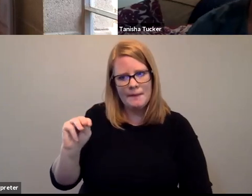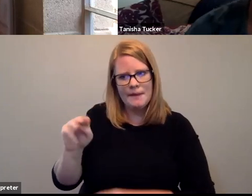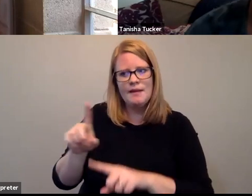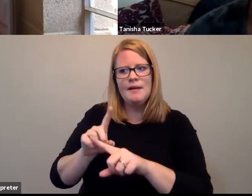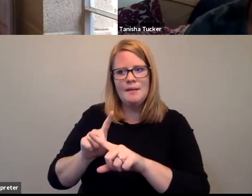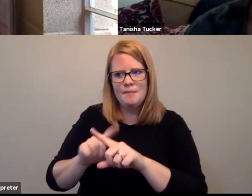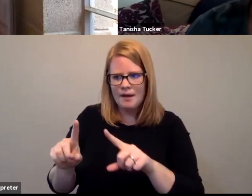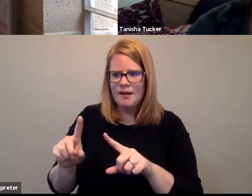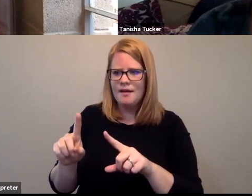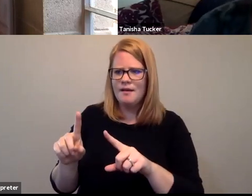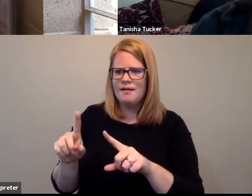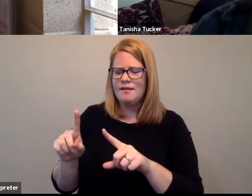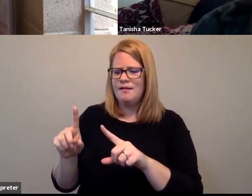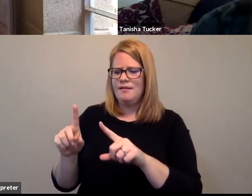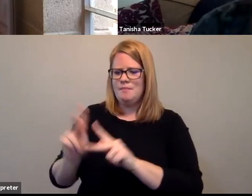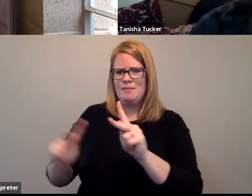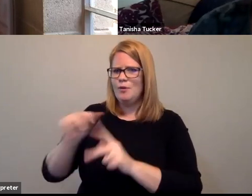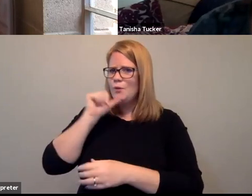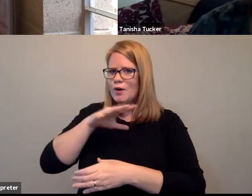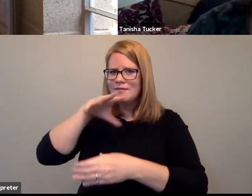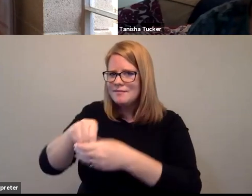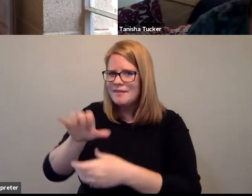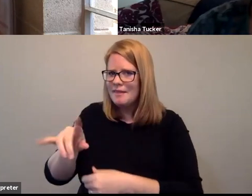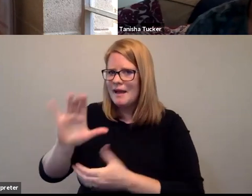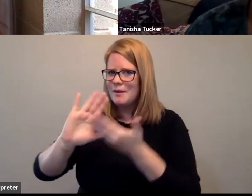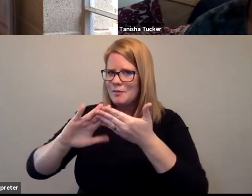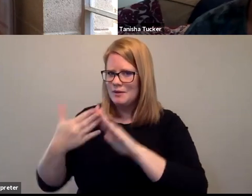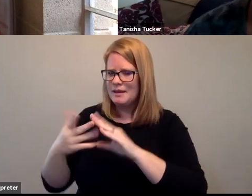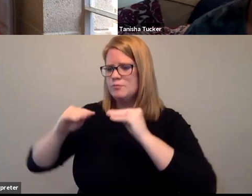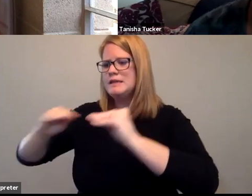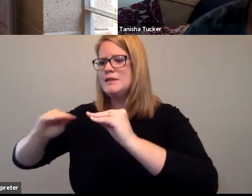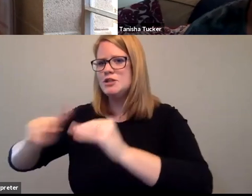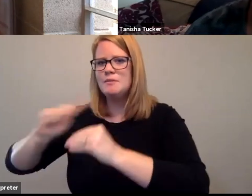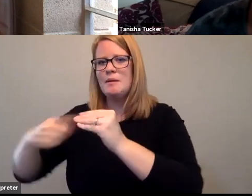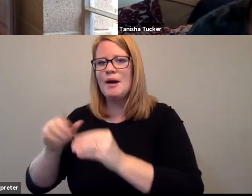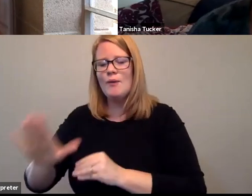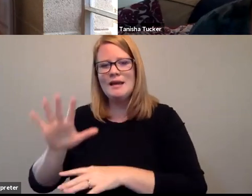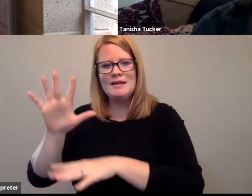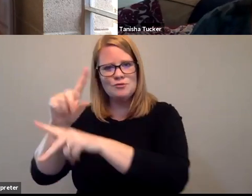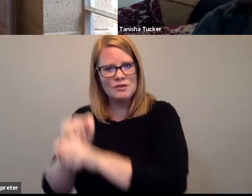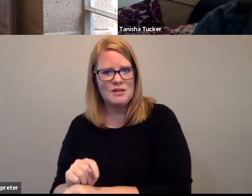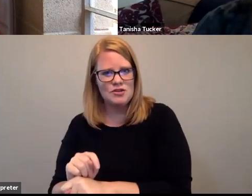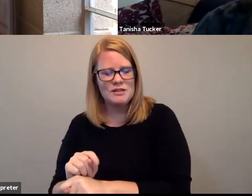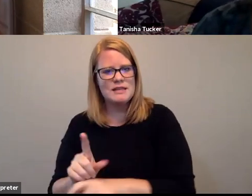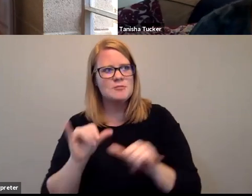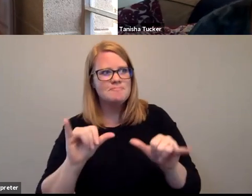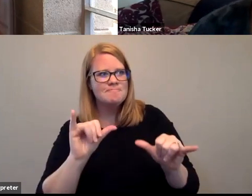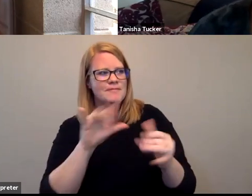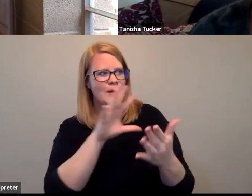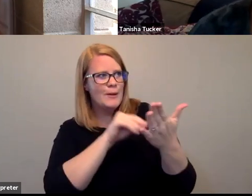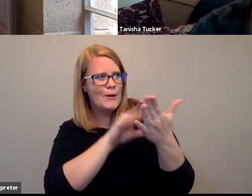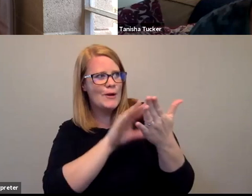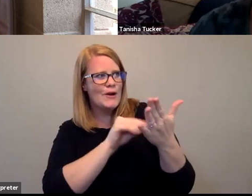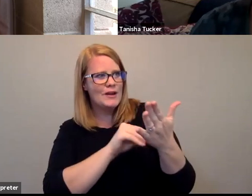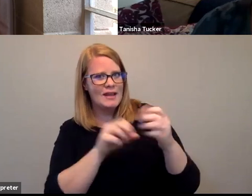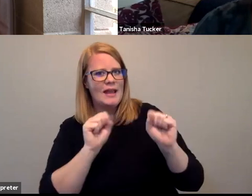camp so that he could connect back with his own tradition. It was such a beautiful story. Yeah. And I like that,